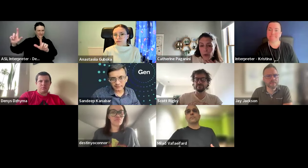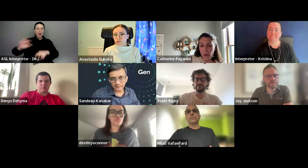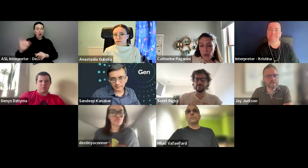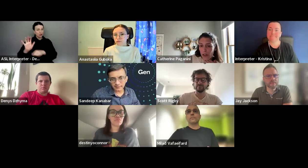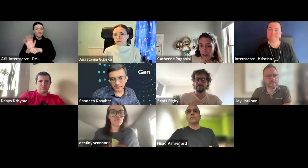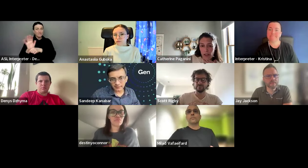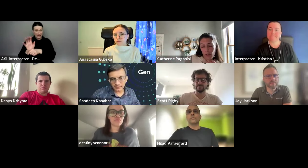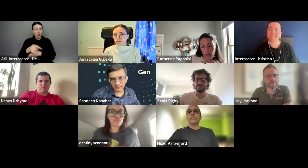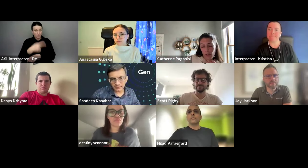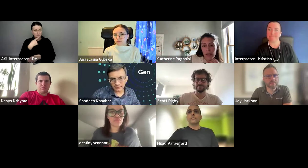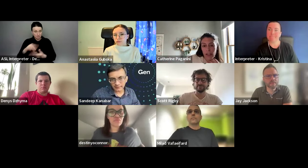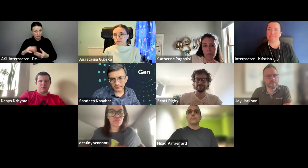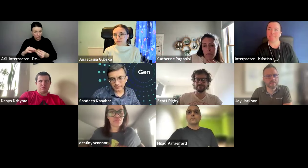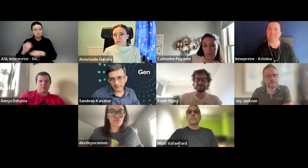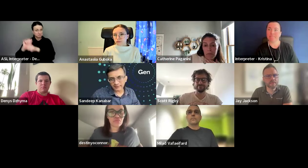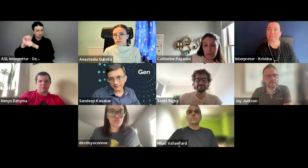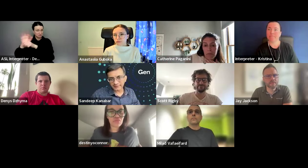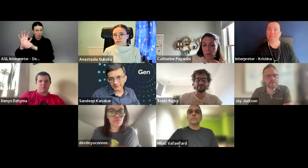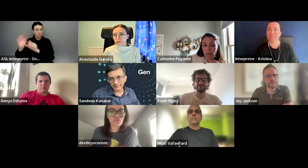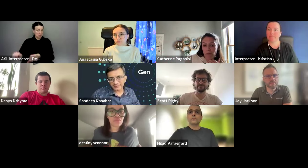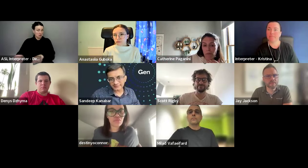video that you know, like,